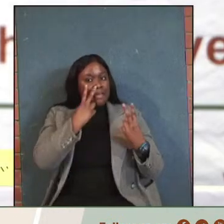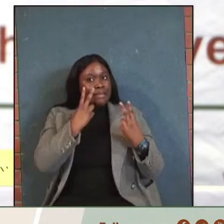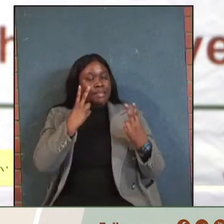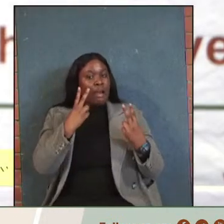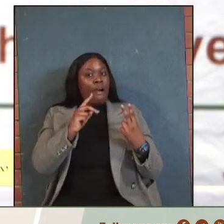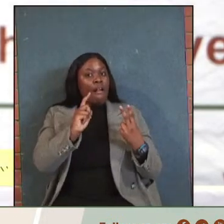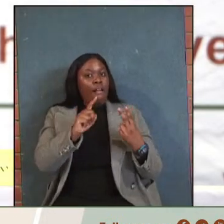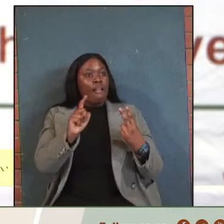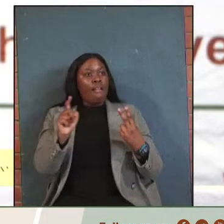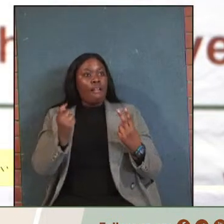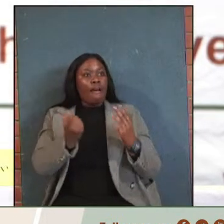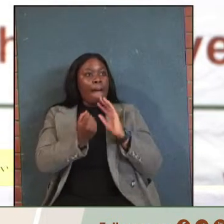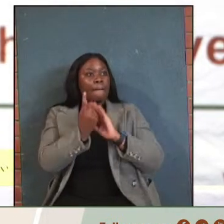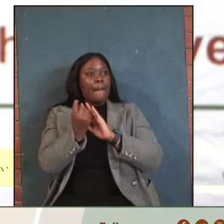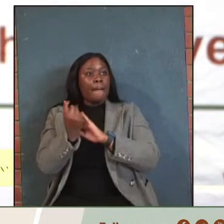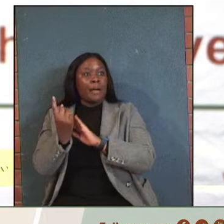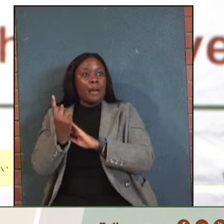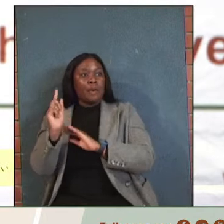moving forward.